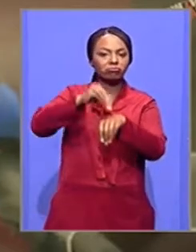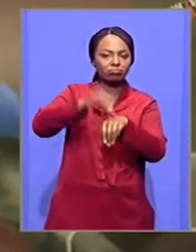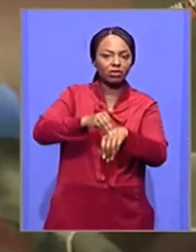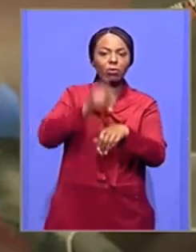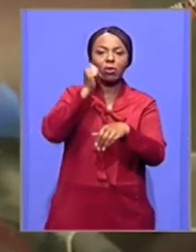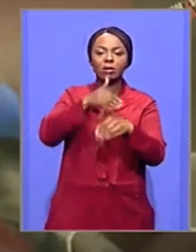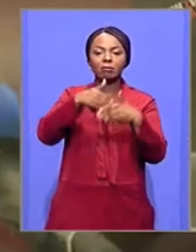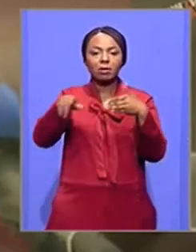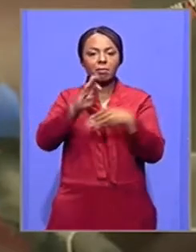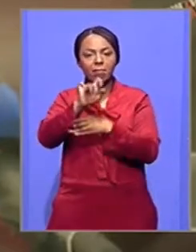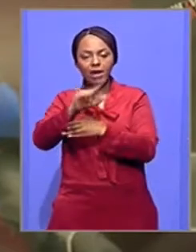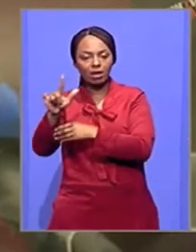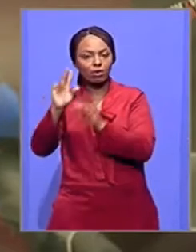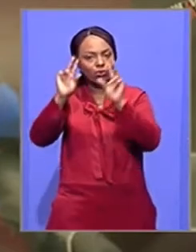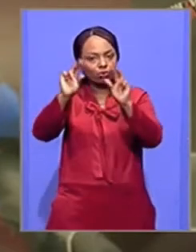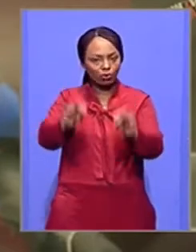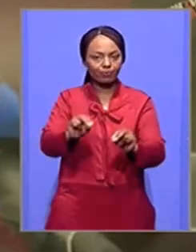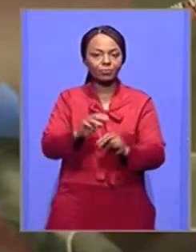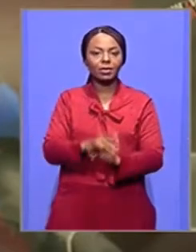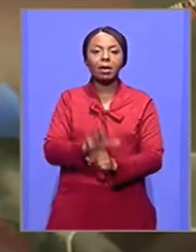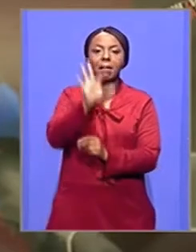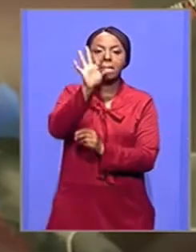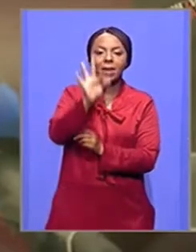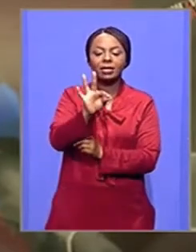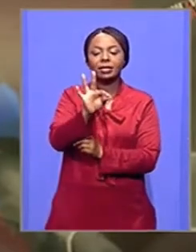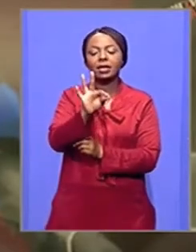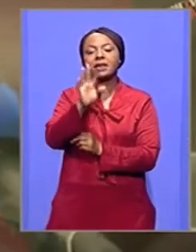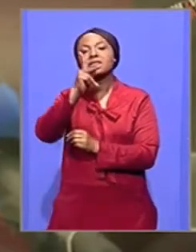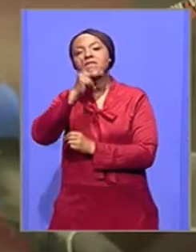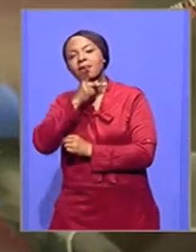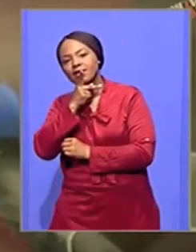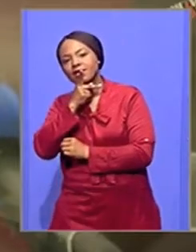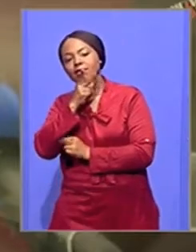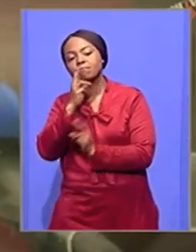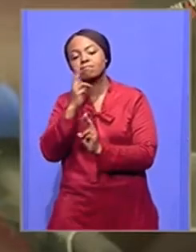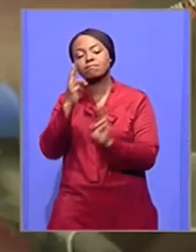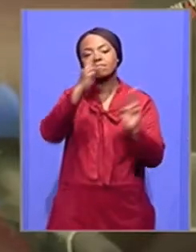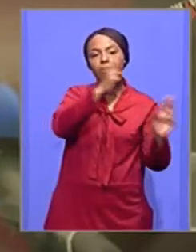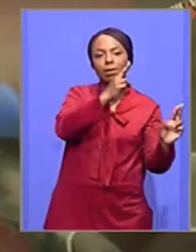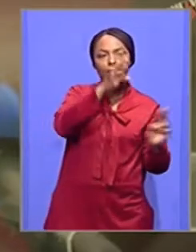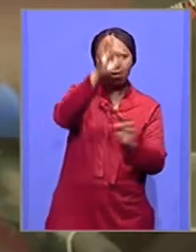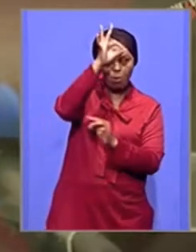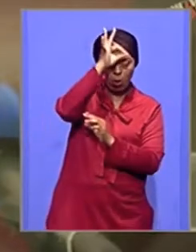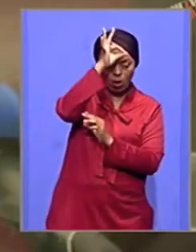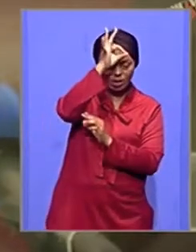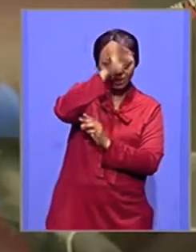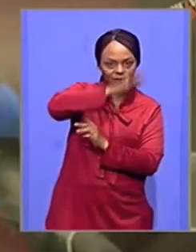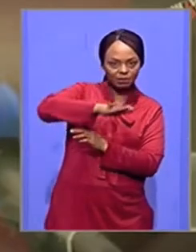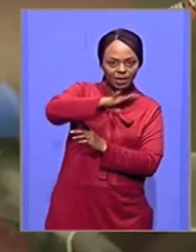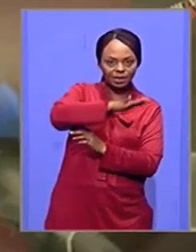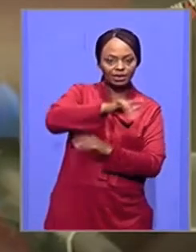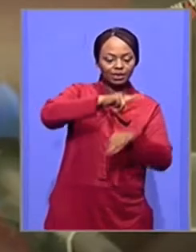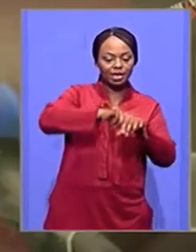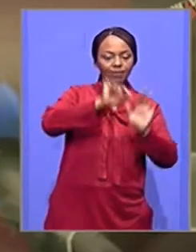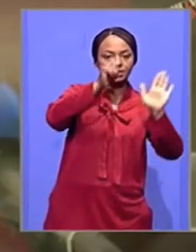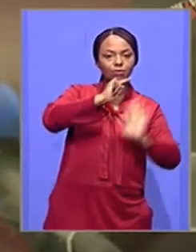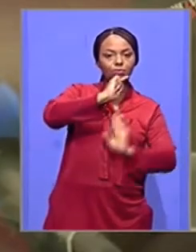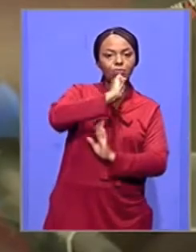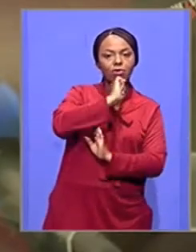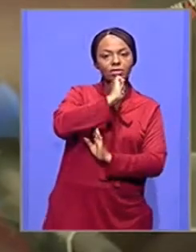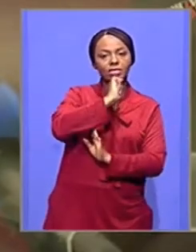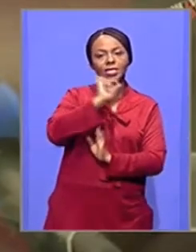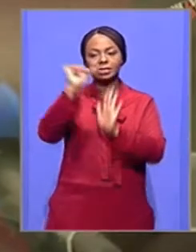bail. To report every Mondays and Fridays at Pinar Police Station between 6 o'clock in the morning